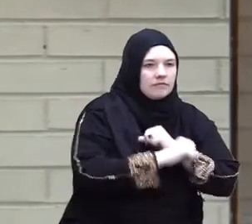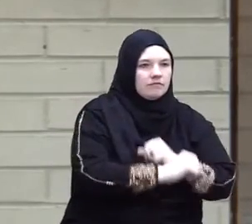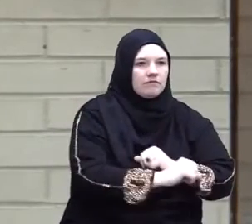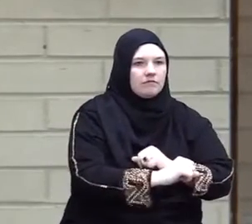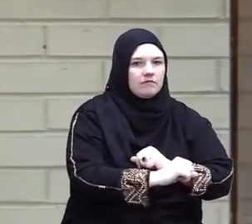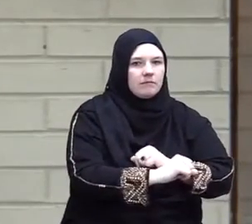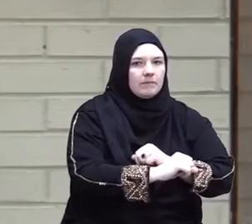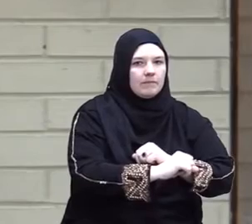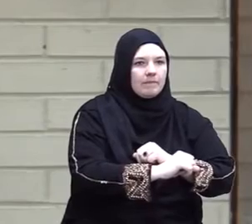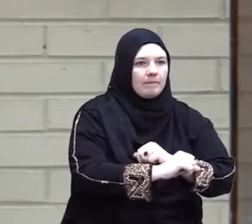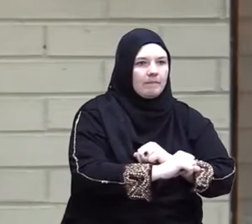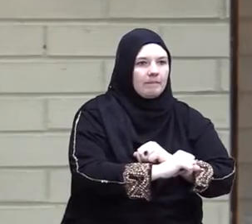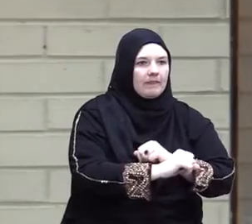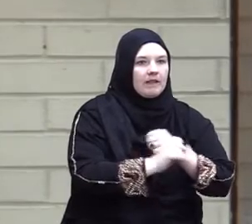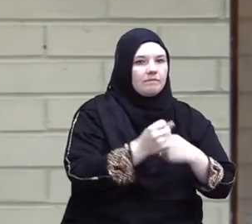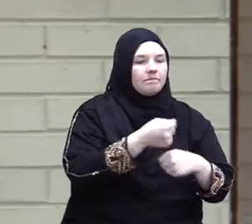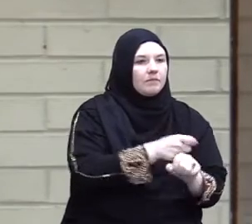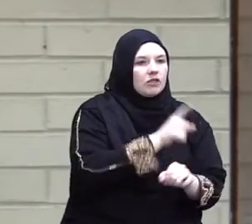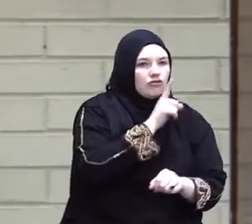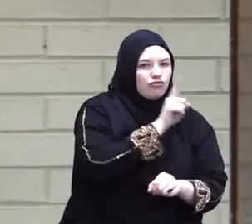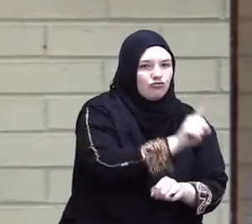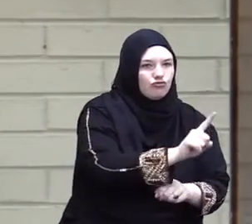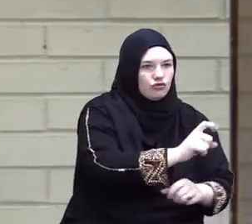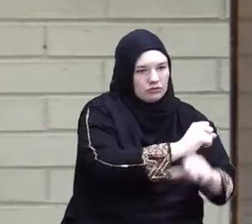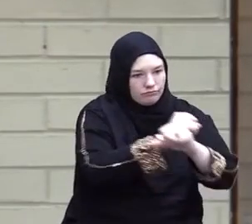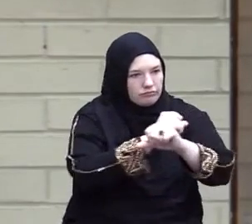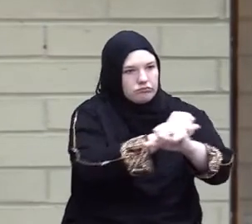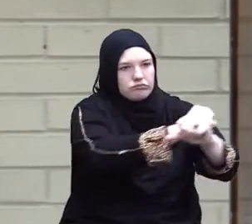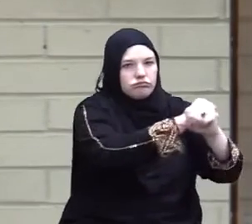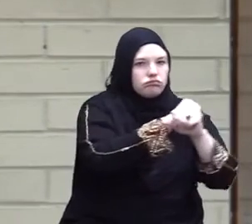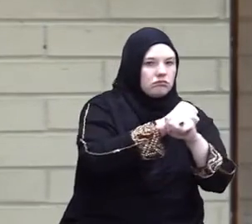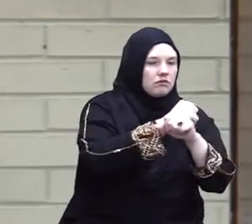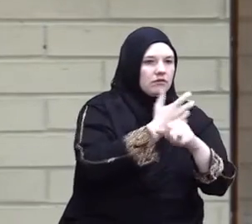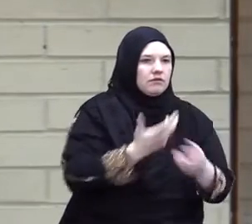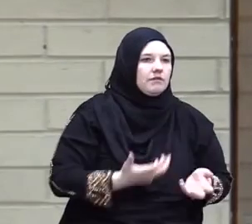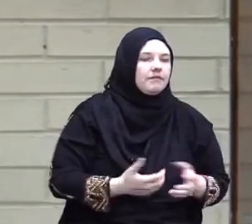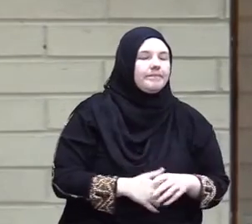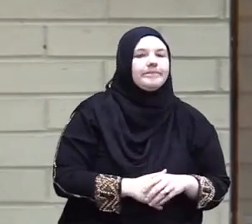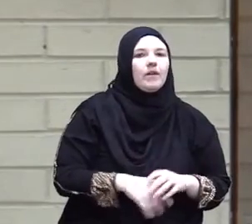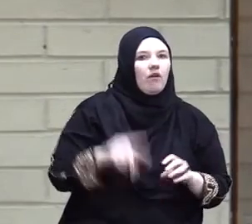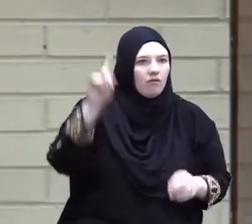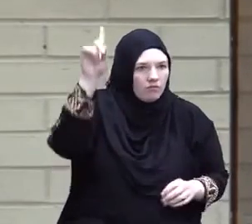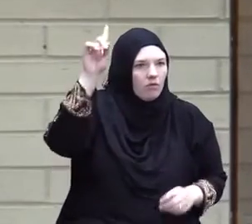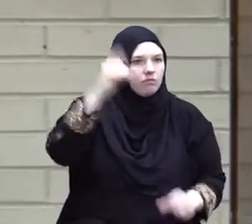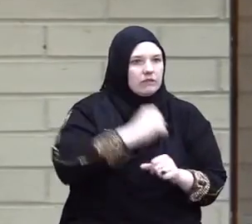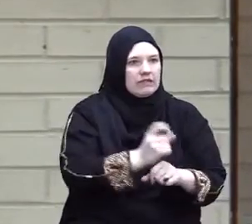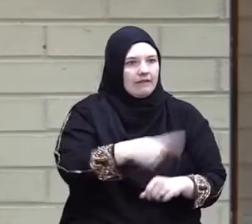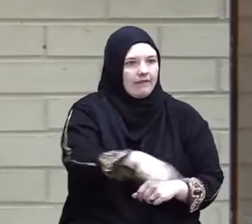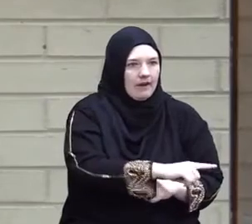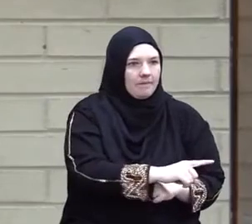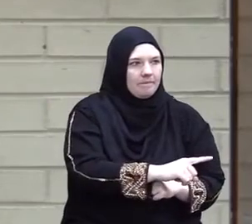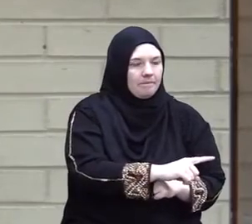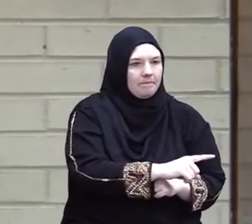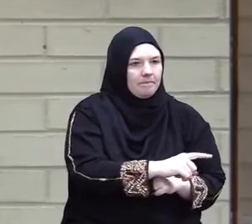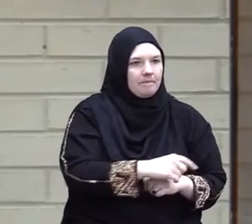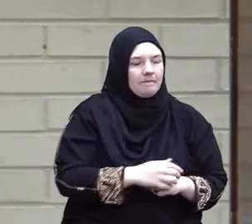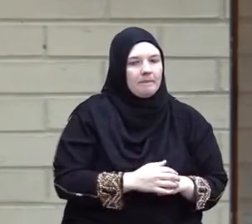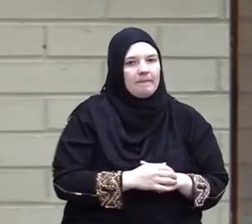catching them up straight and running down against the smoke or the fire? Allah made this